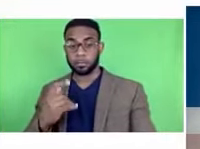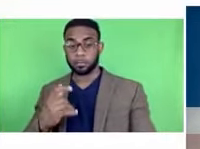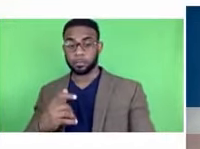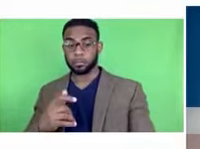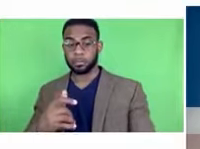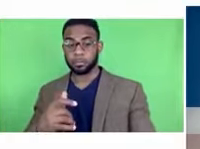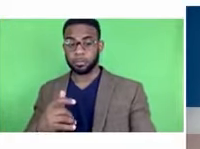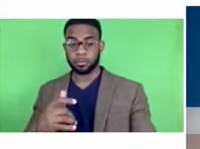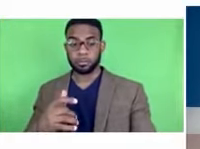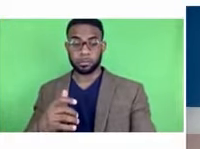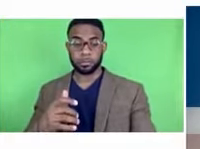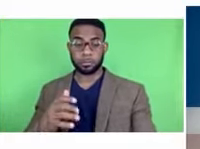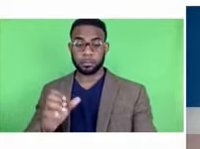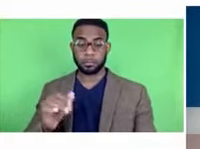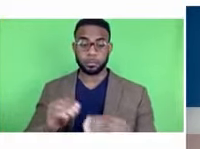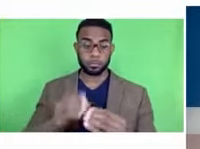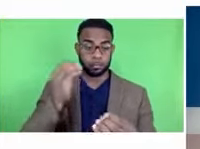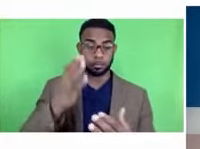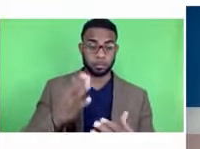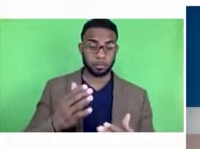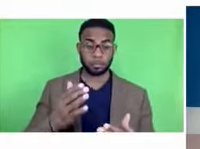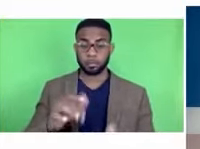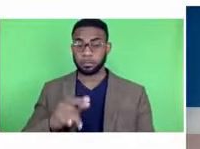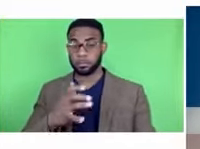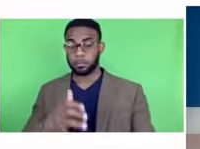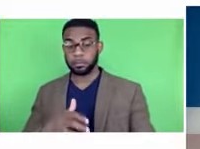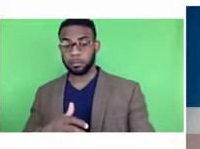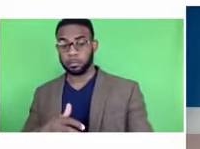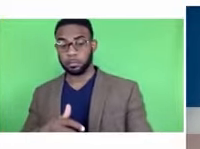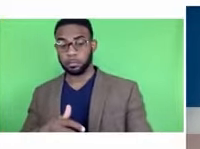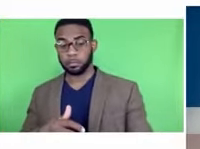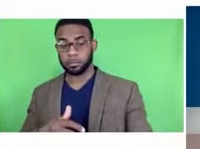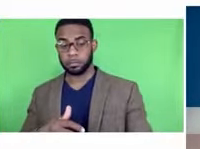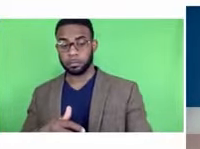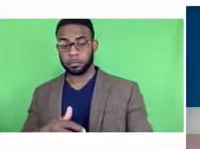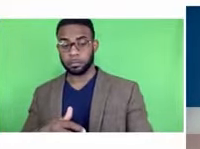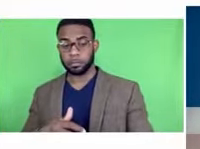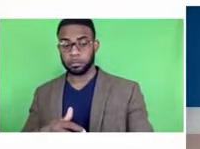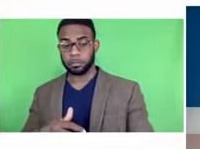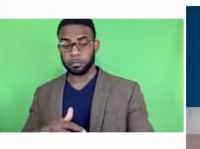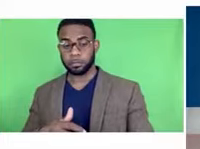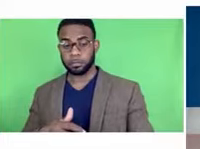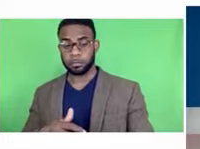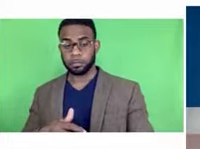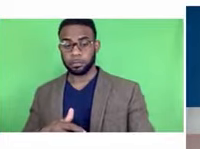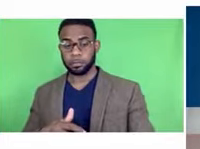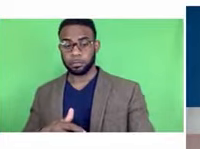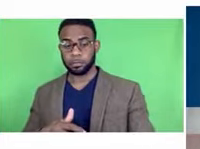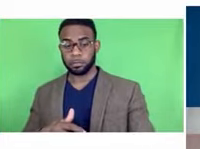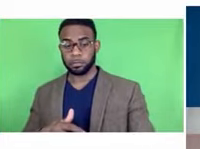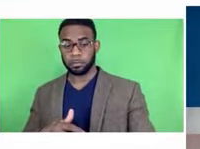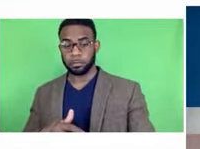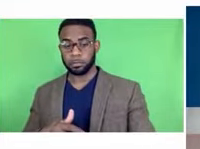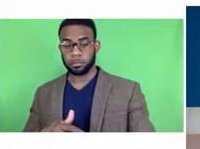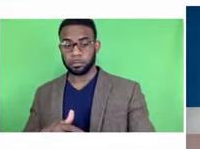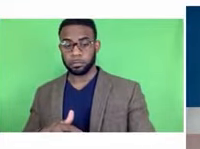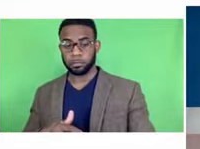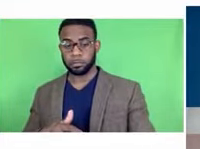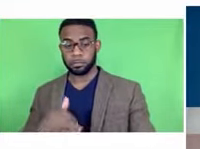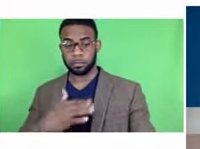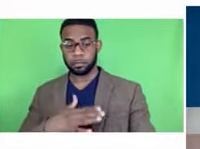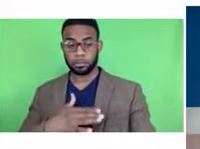more more information that we may not have had before. That's wonderful. I really appreciate this. Like